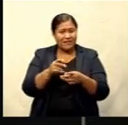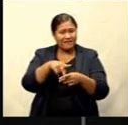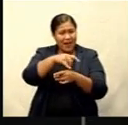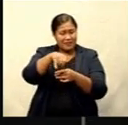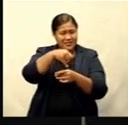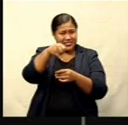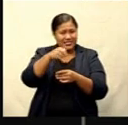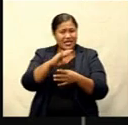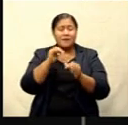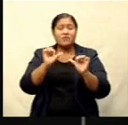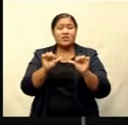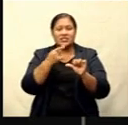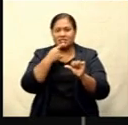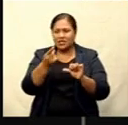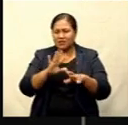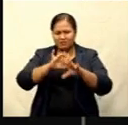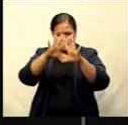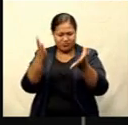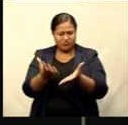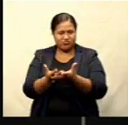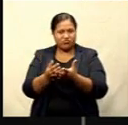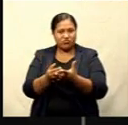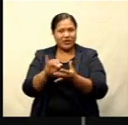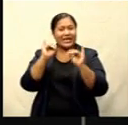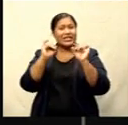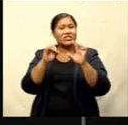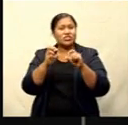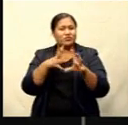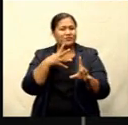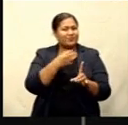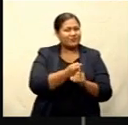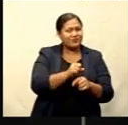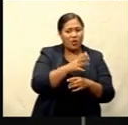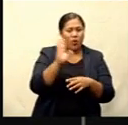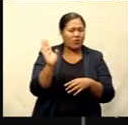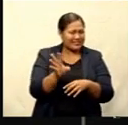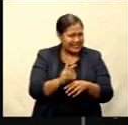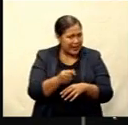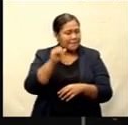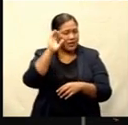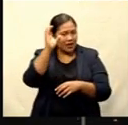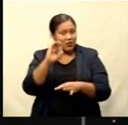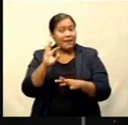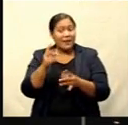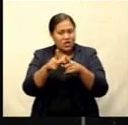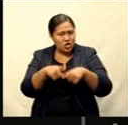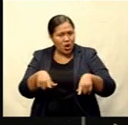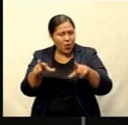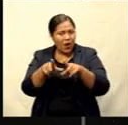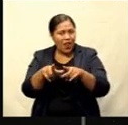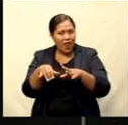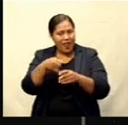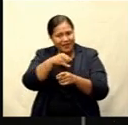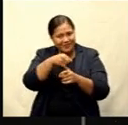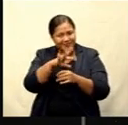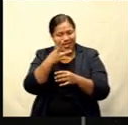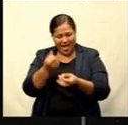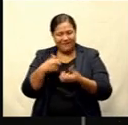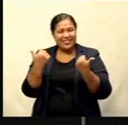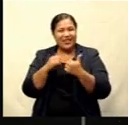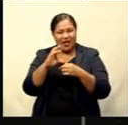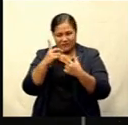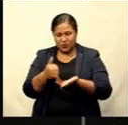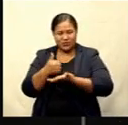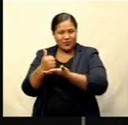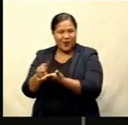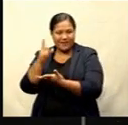says the global issue has affected many countries, but local pharmacists are ensuring they have enough to cater for all Fijians. Rinal